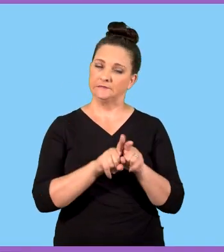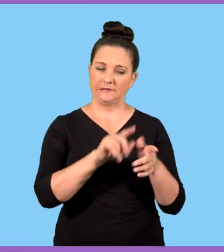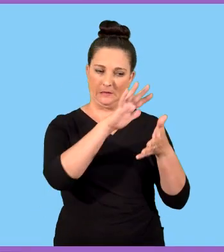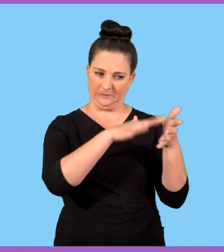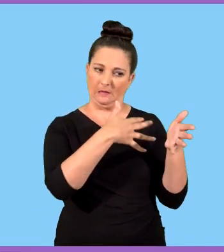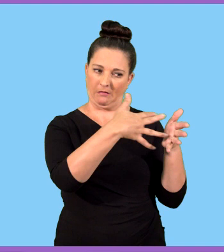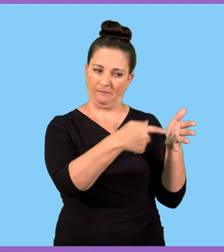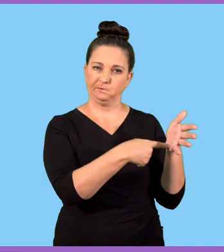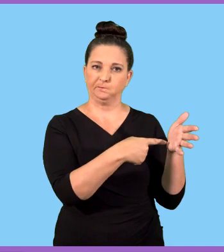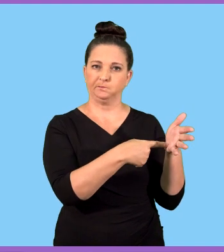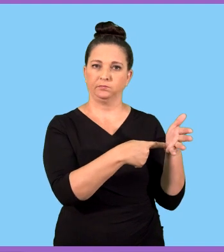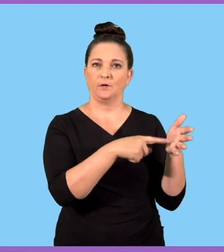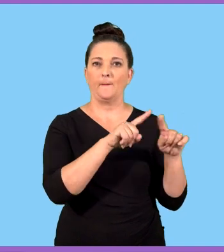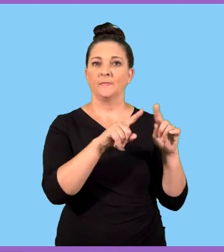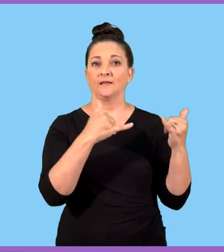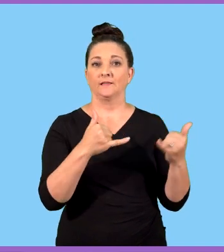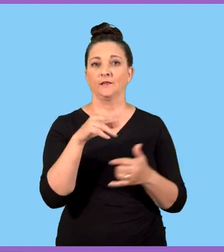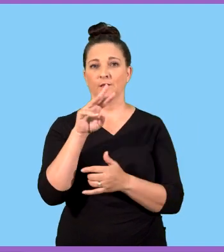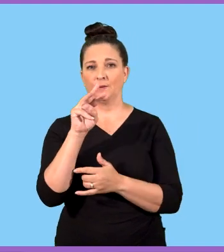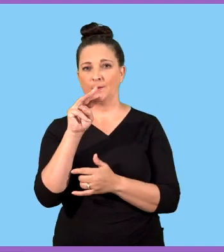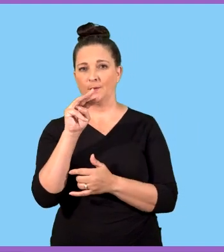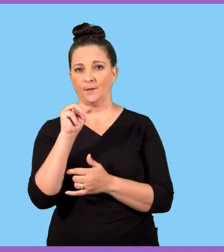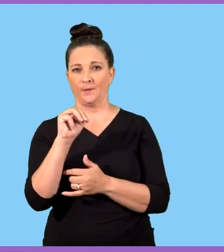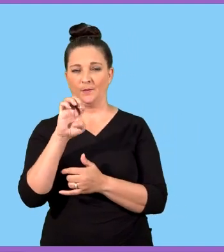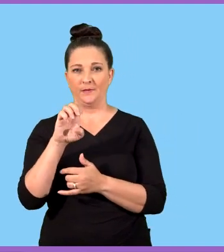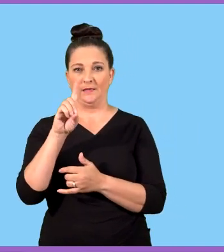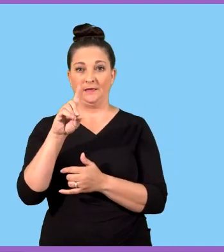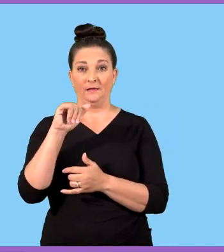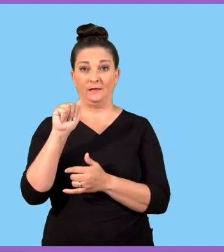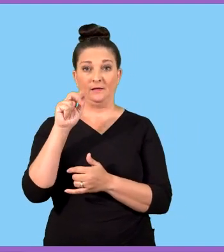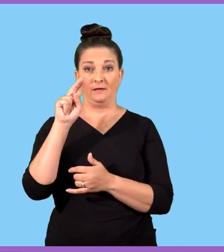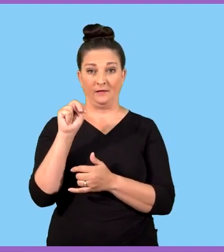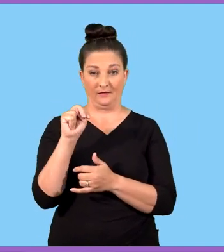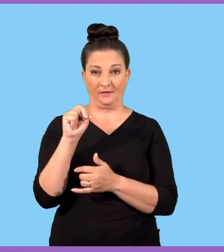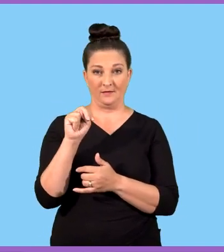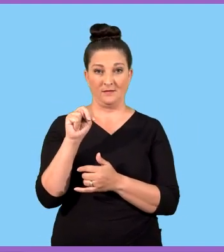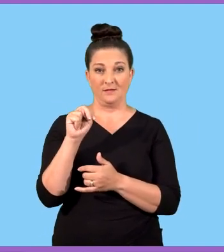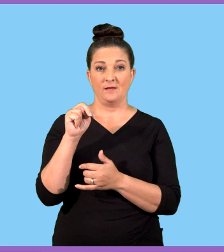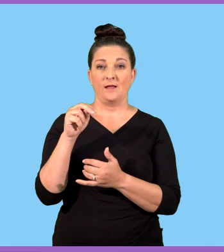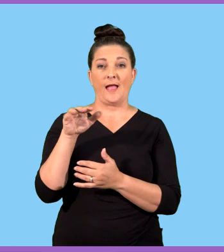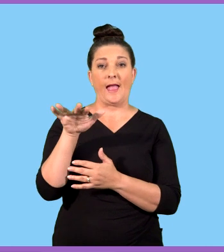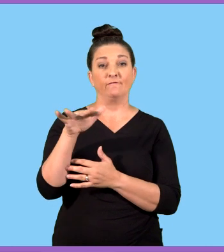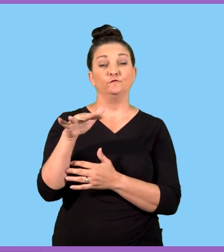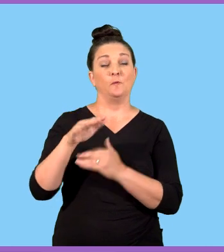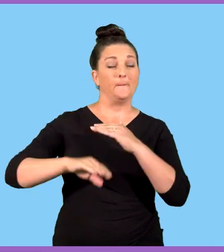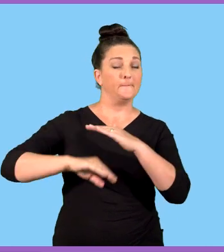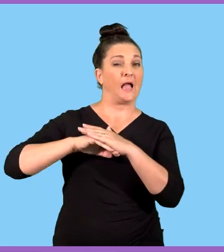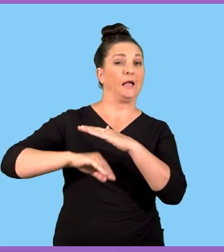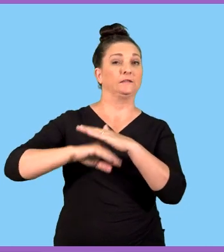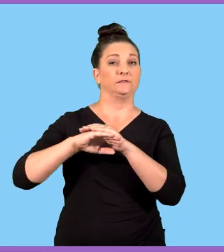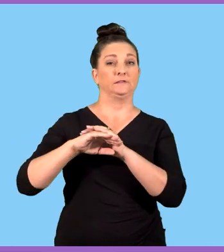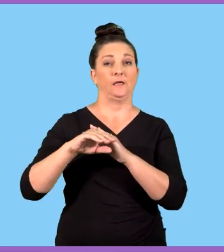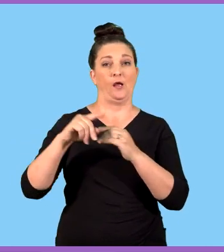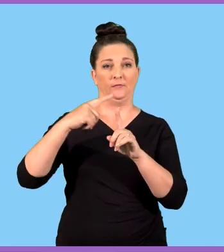Using the same table, calculate the median average maximum temperature. So median